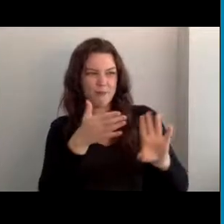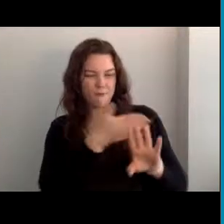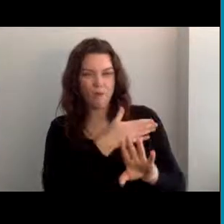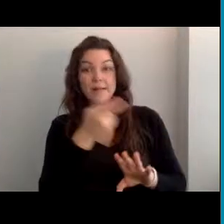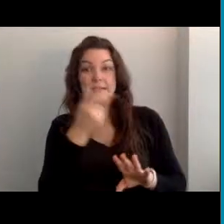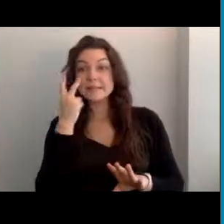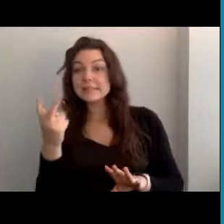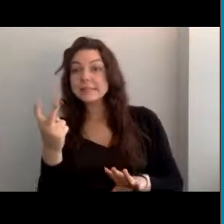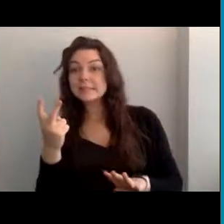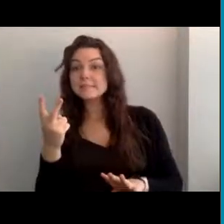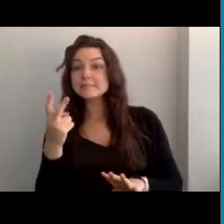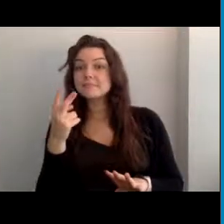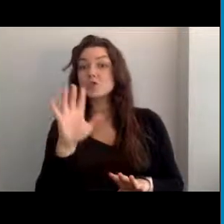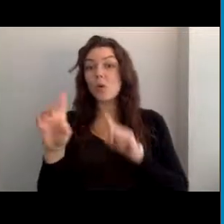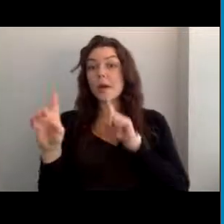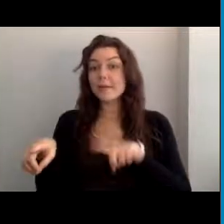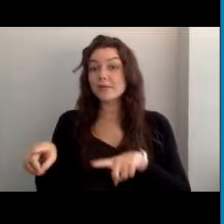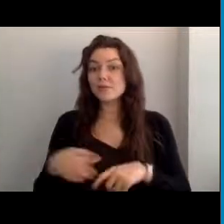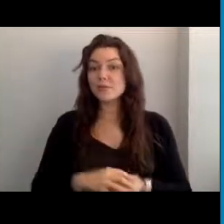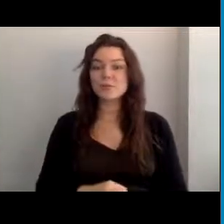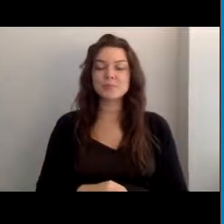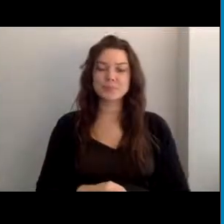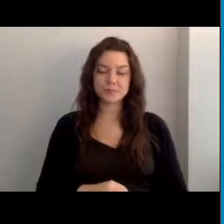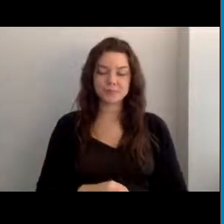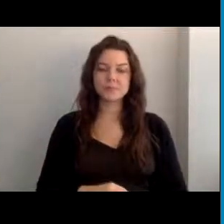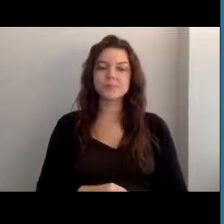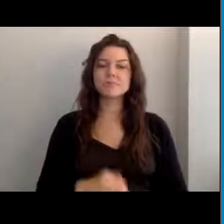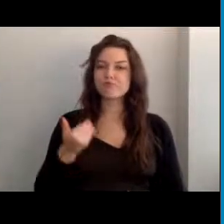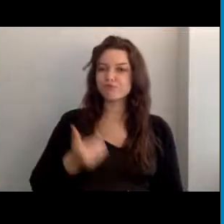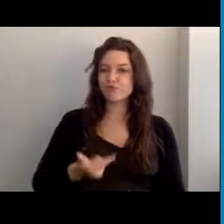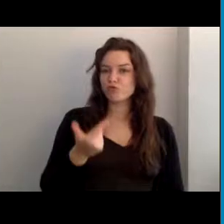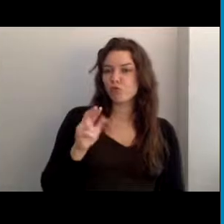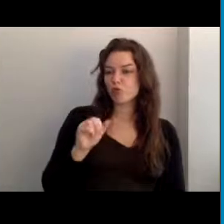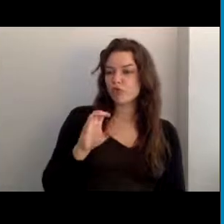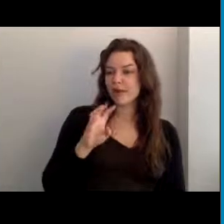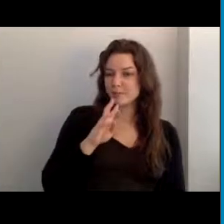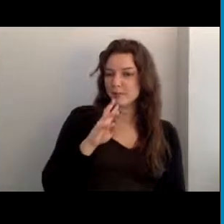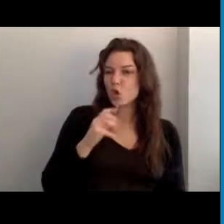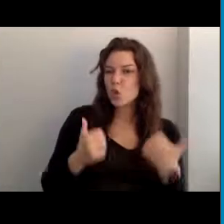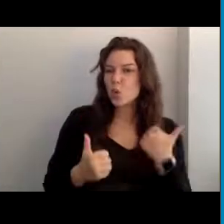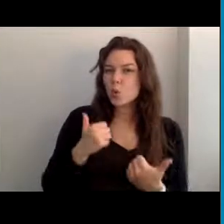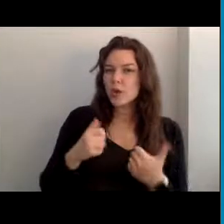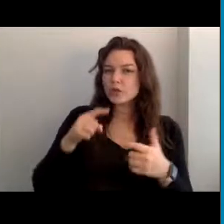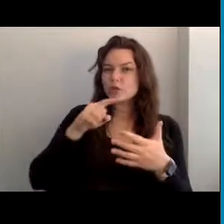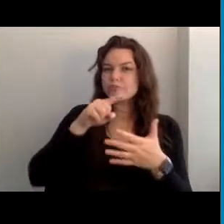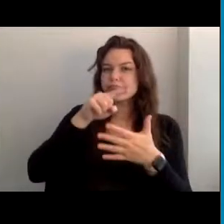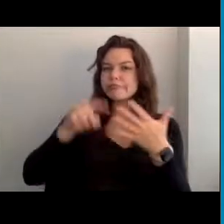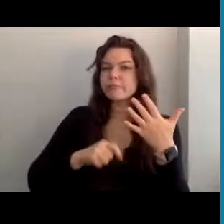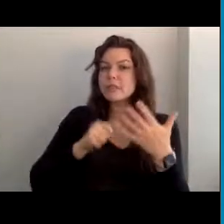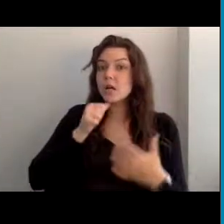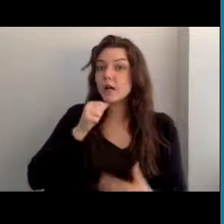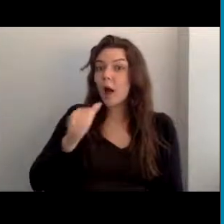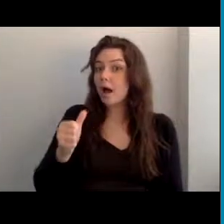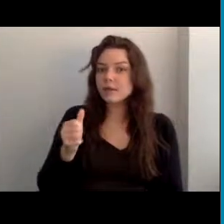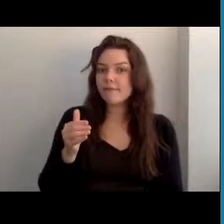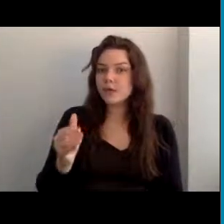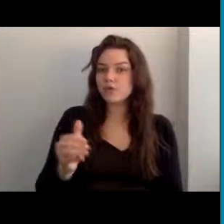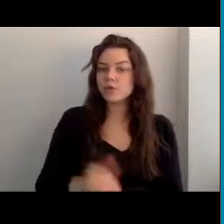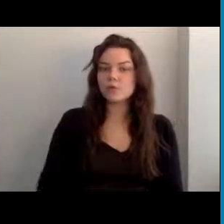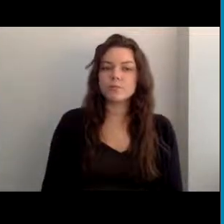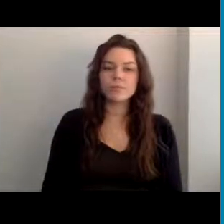Kelly's asking you, this is Grace from the chat box. Which of these are not fish? So let's see. Joseph says